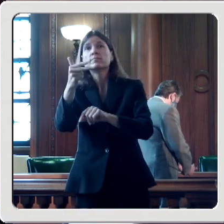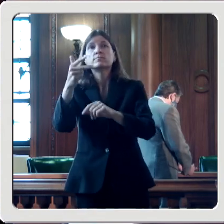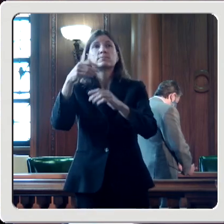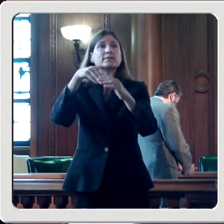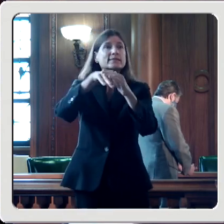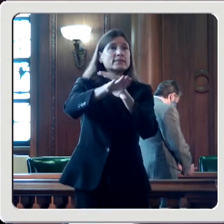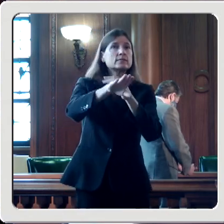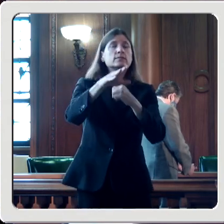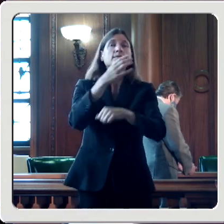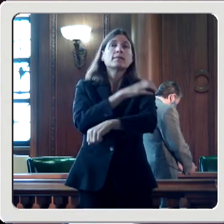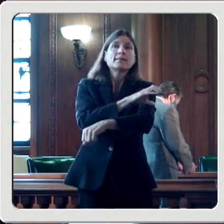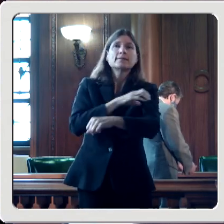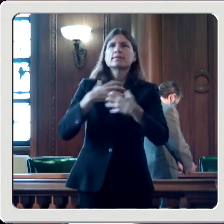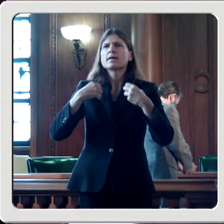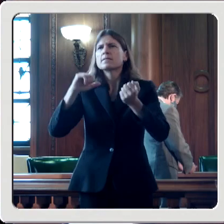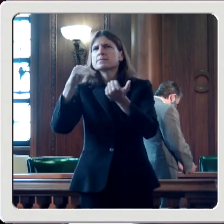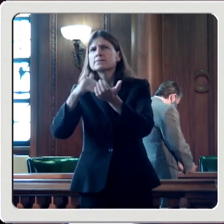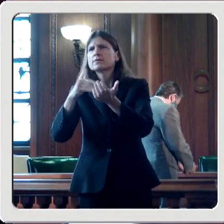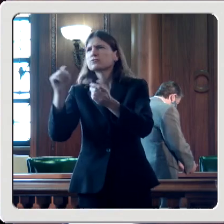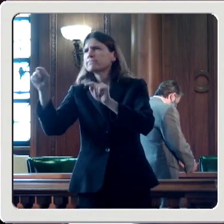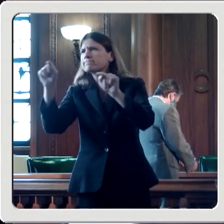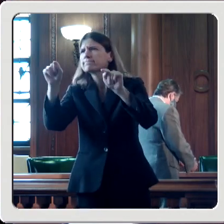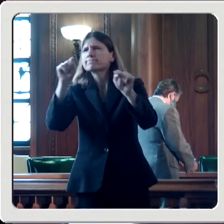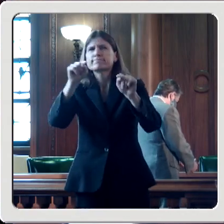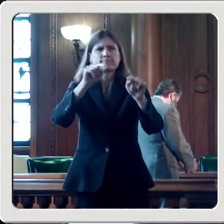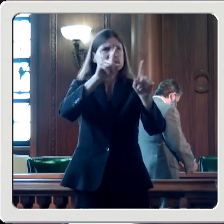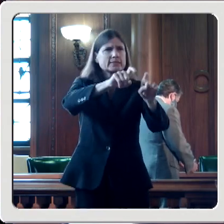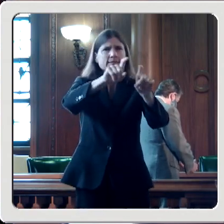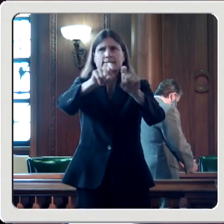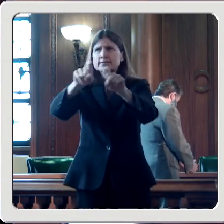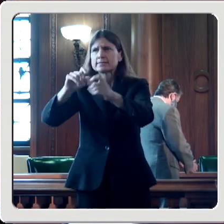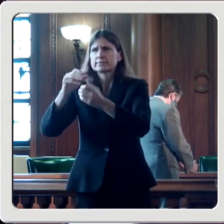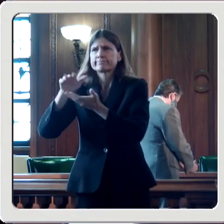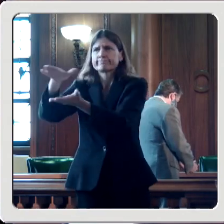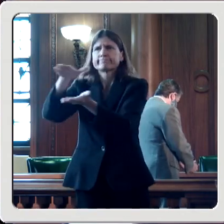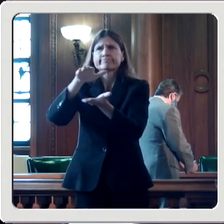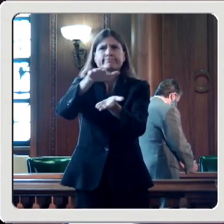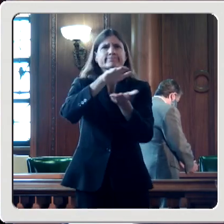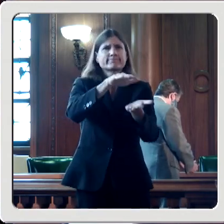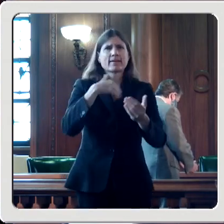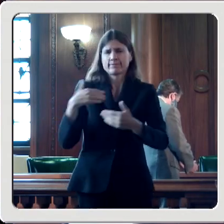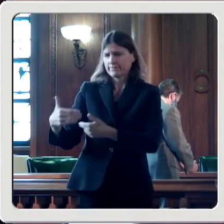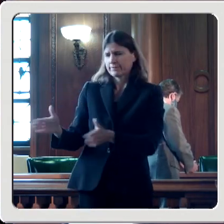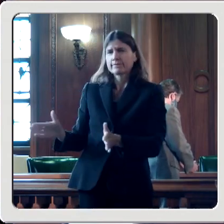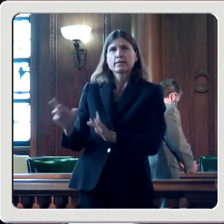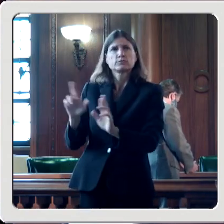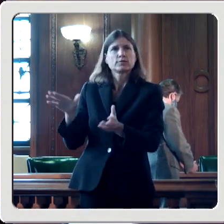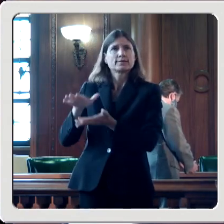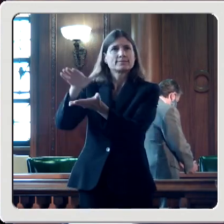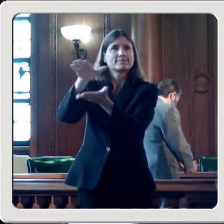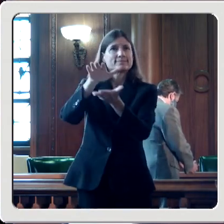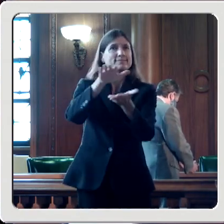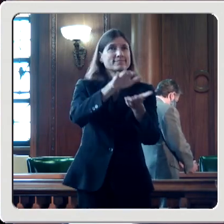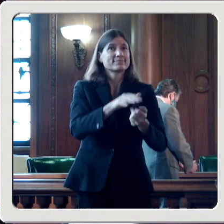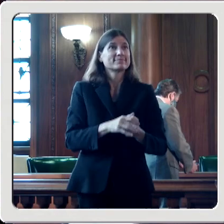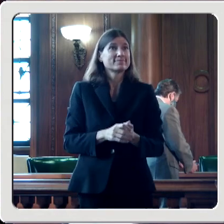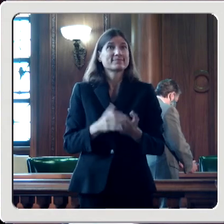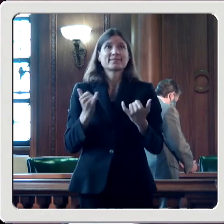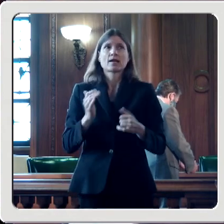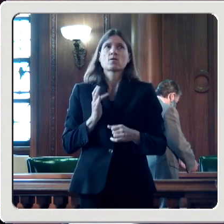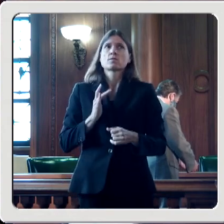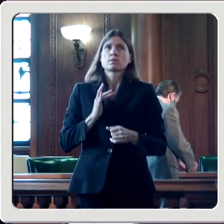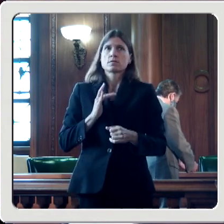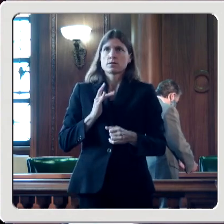see other organizations getting into the game here. The more the better from my standpoint. There also is some